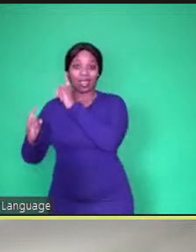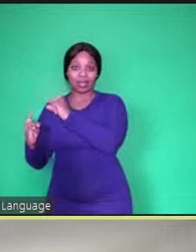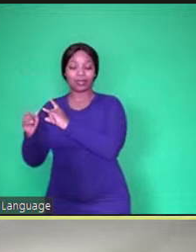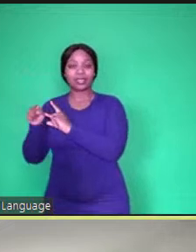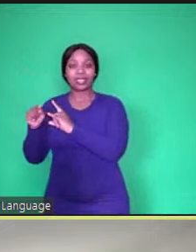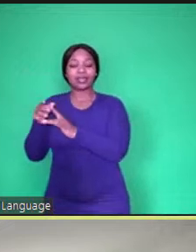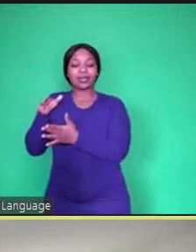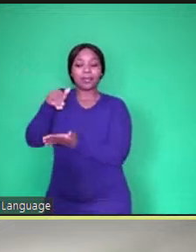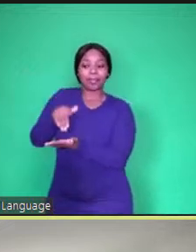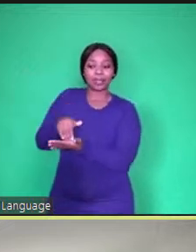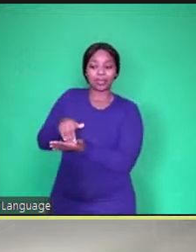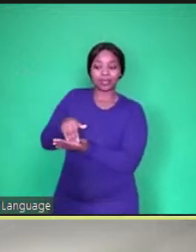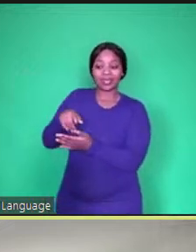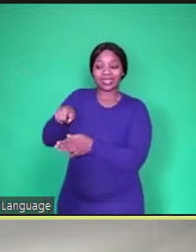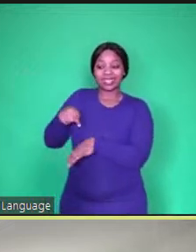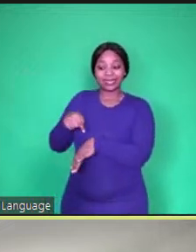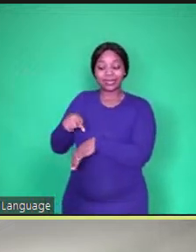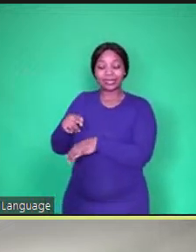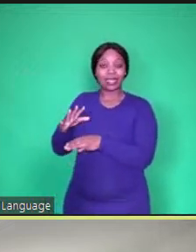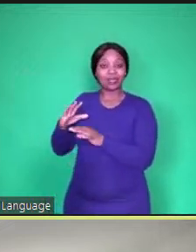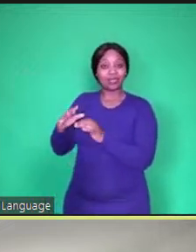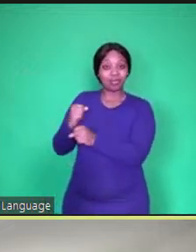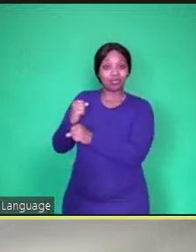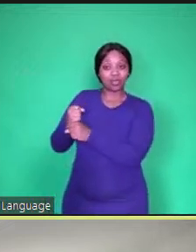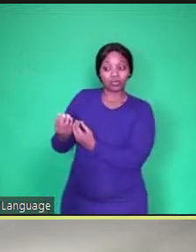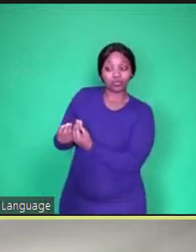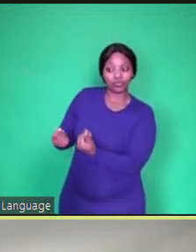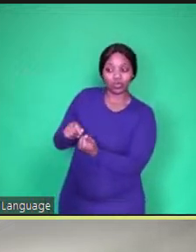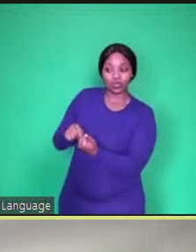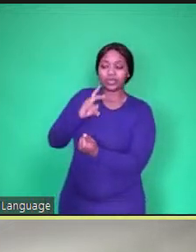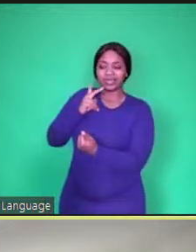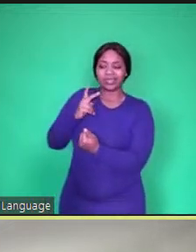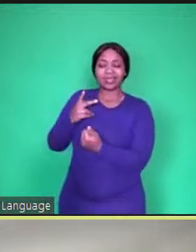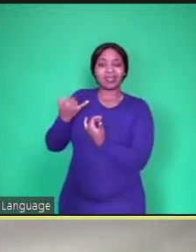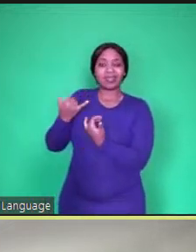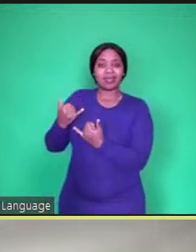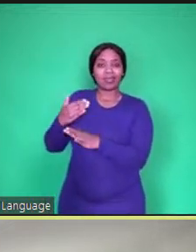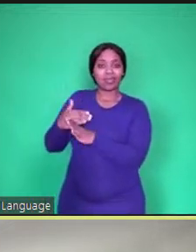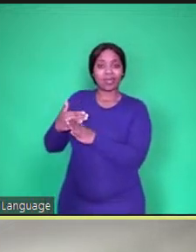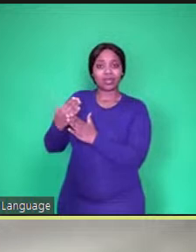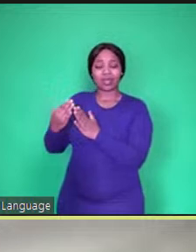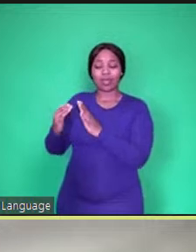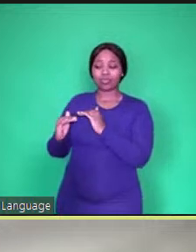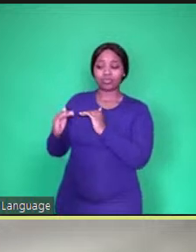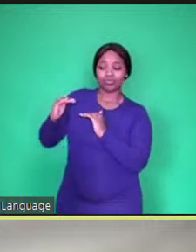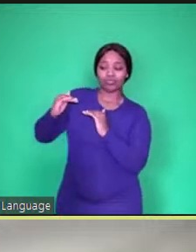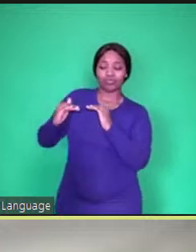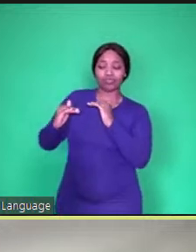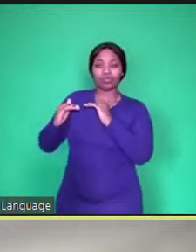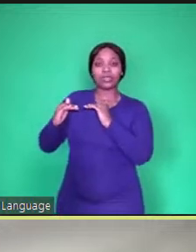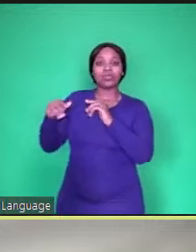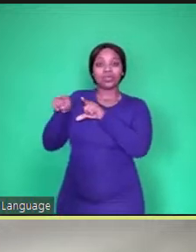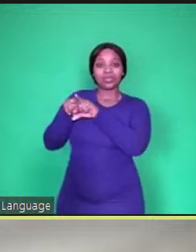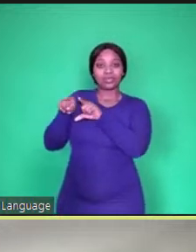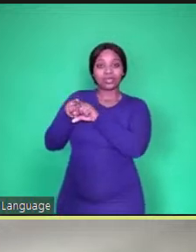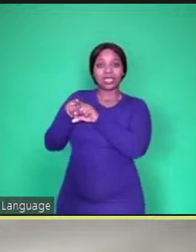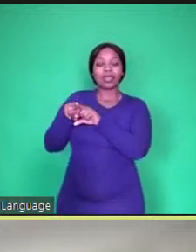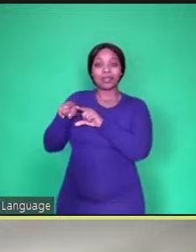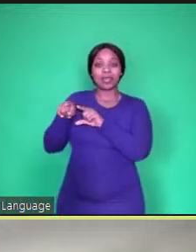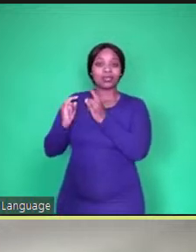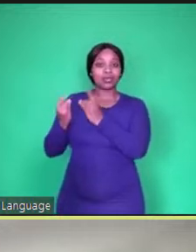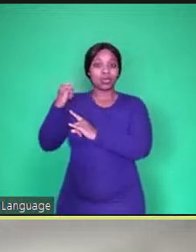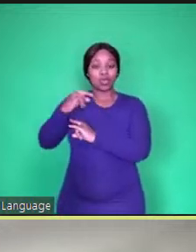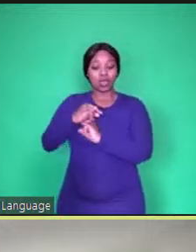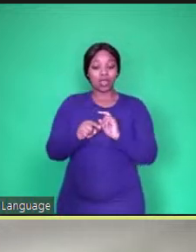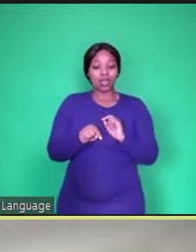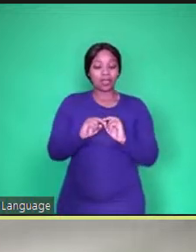when everyone has migrated, you can see that the unemployment rate is now adjusted to the same level as that for the urban cohort. It's still high,